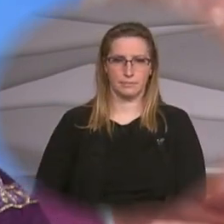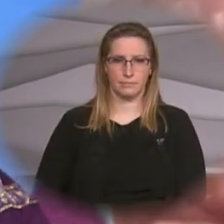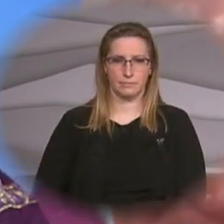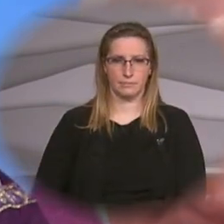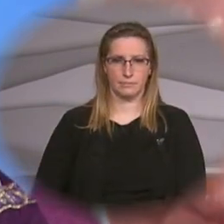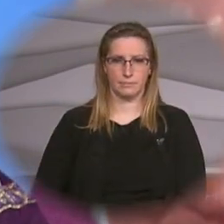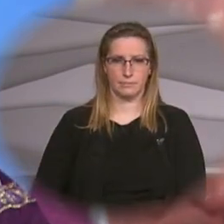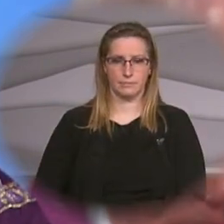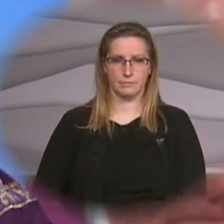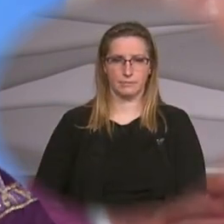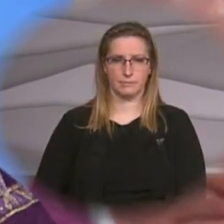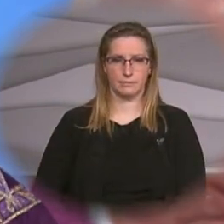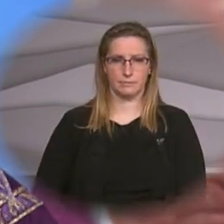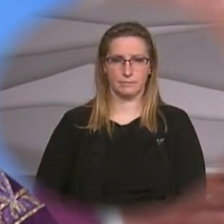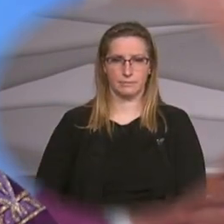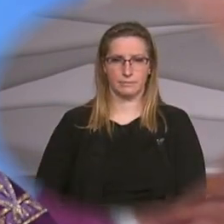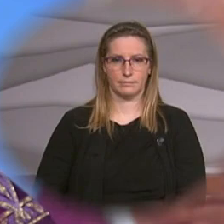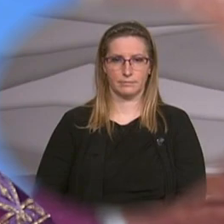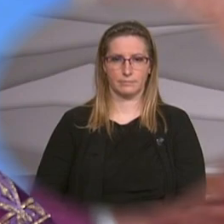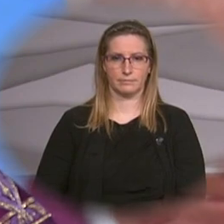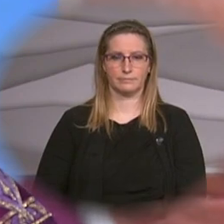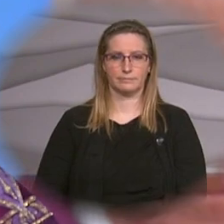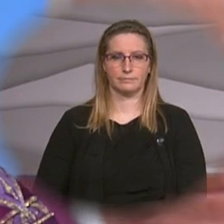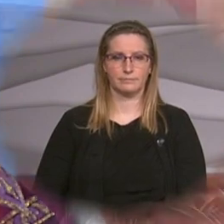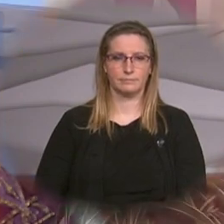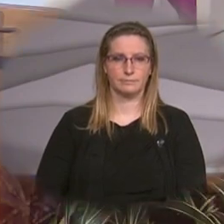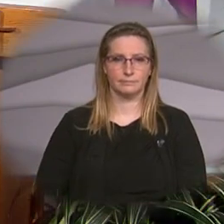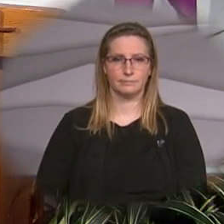I